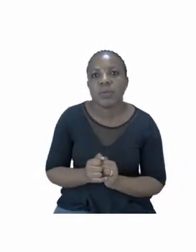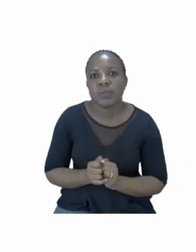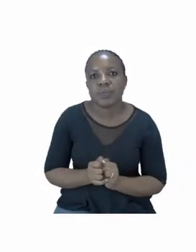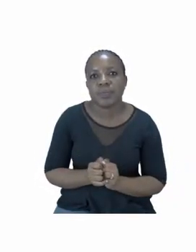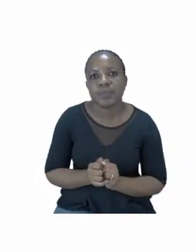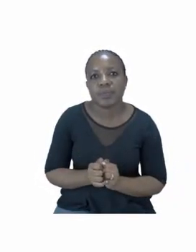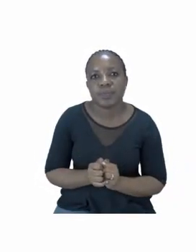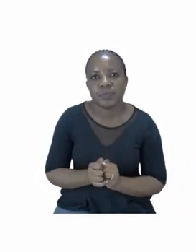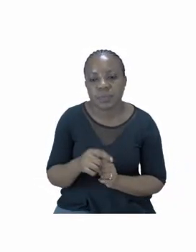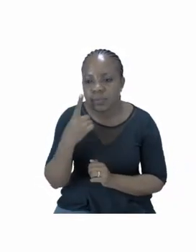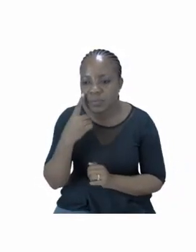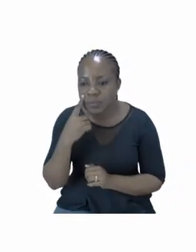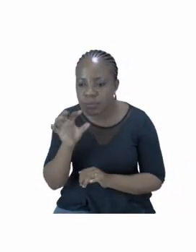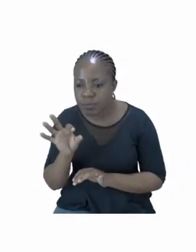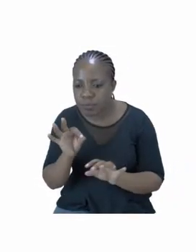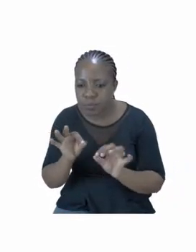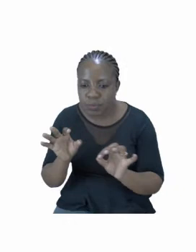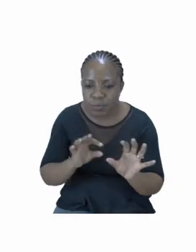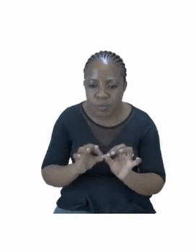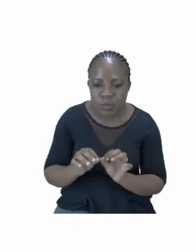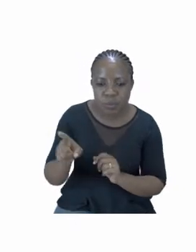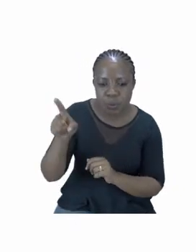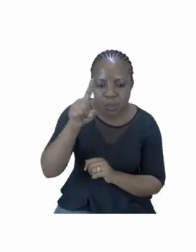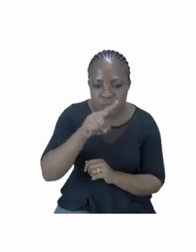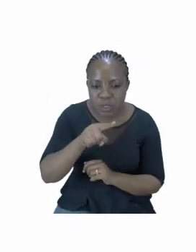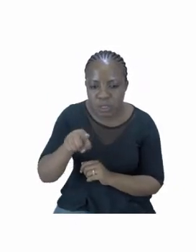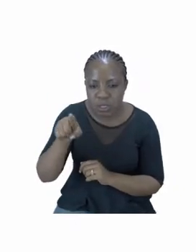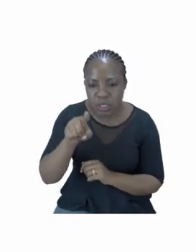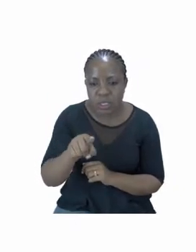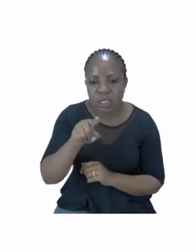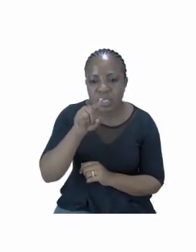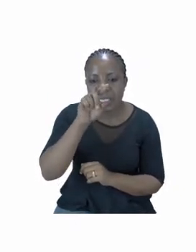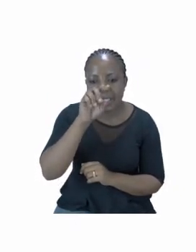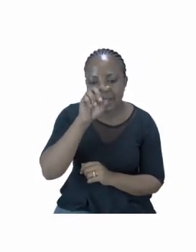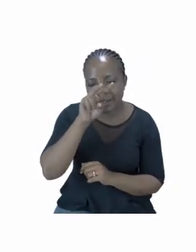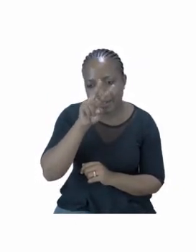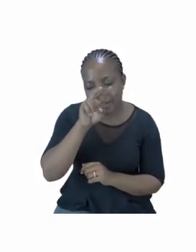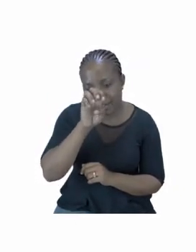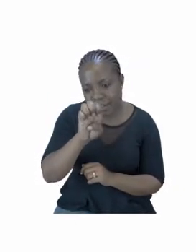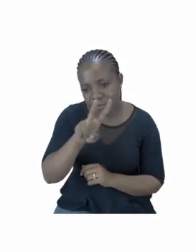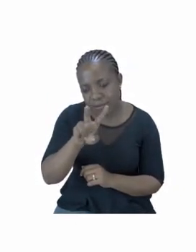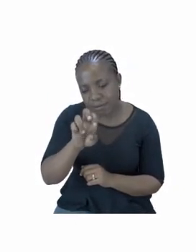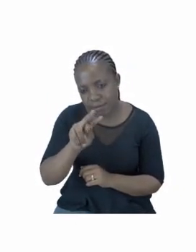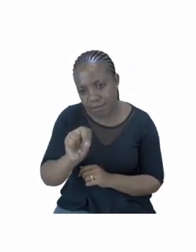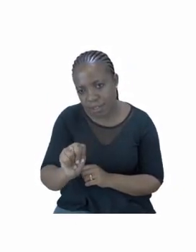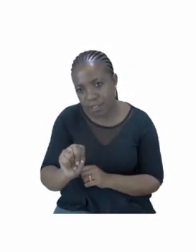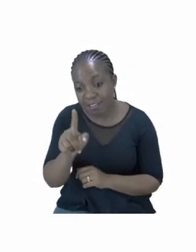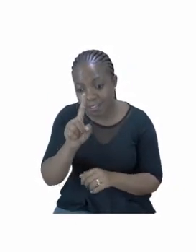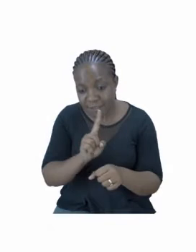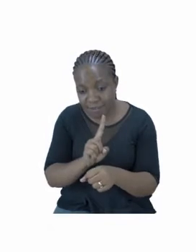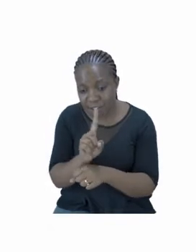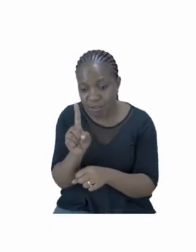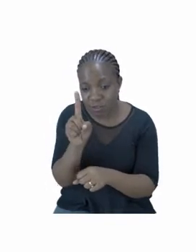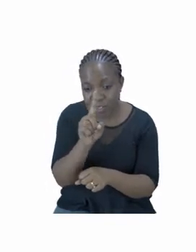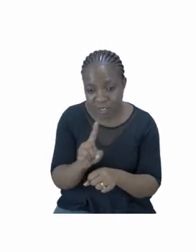going to color them after we circle the even numbers. Now, as you can see, we